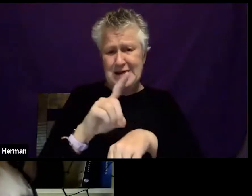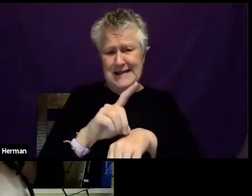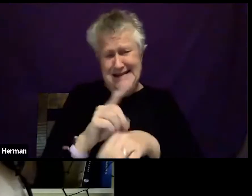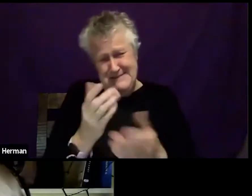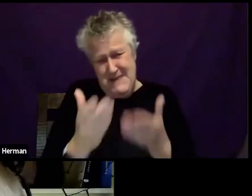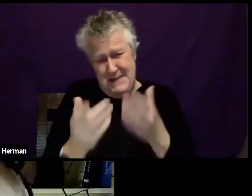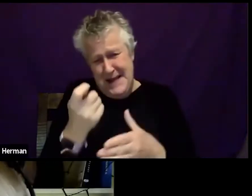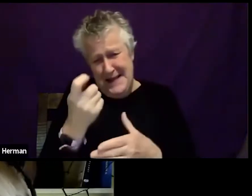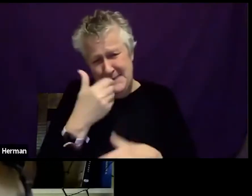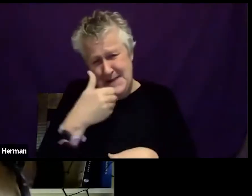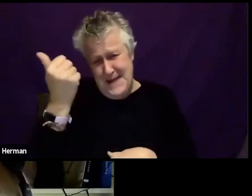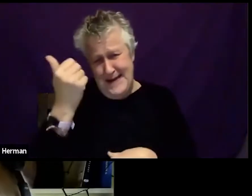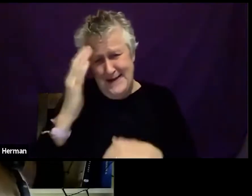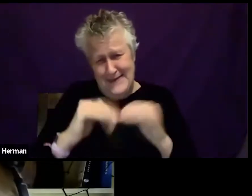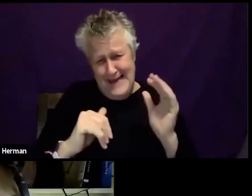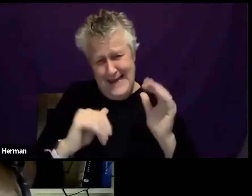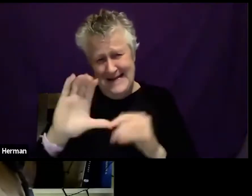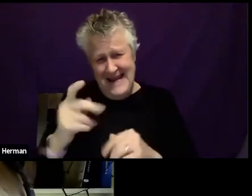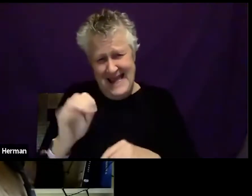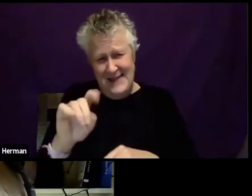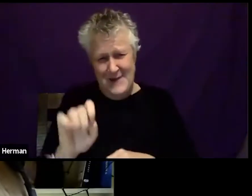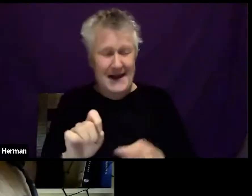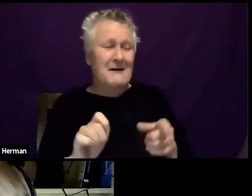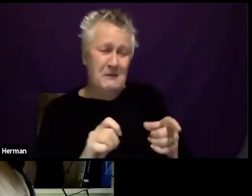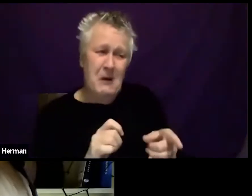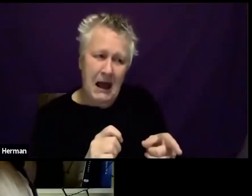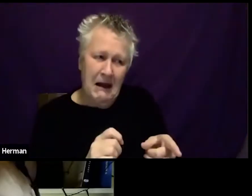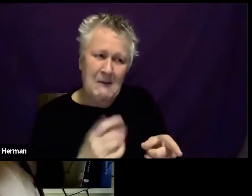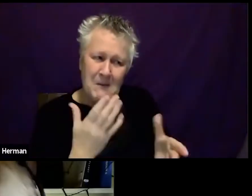can. maybe just a bit.